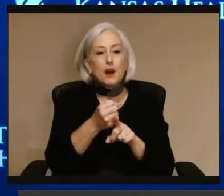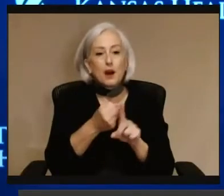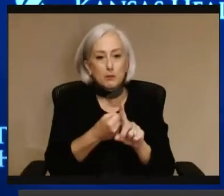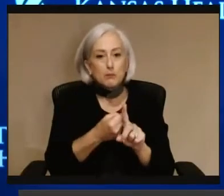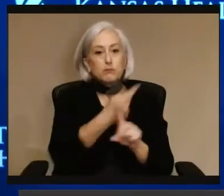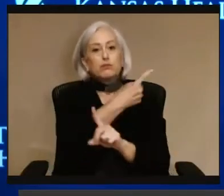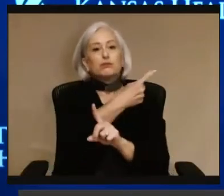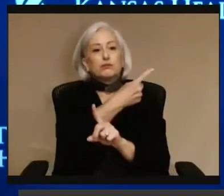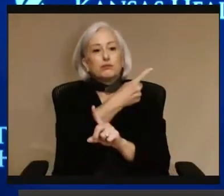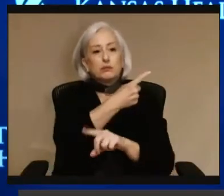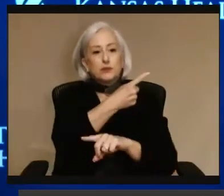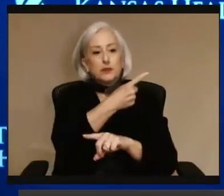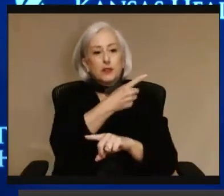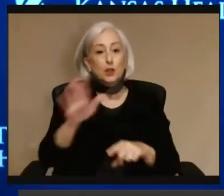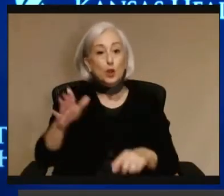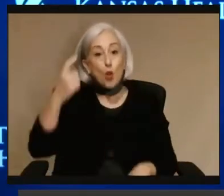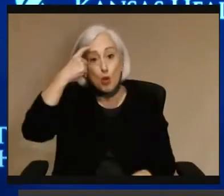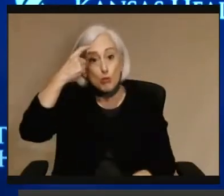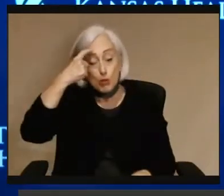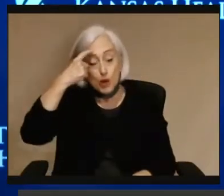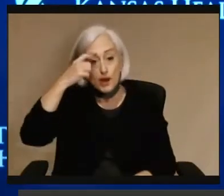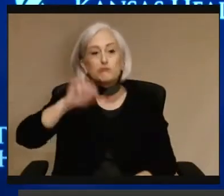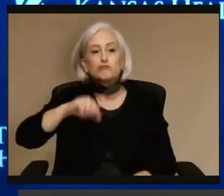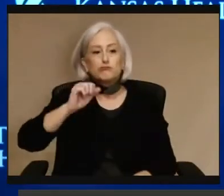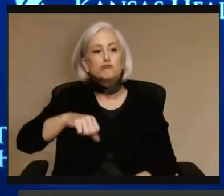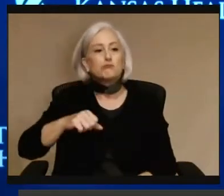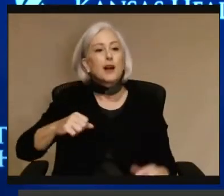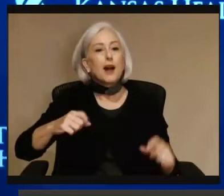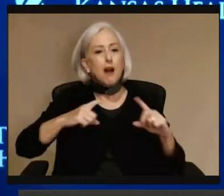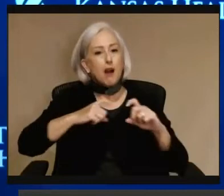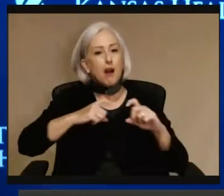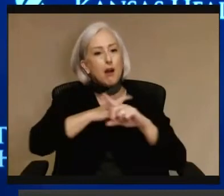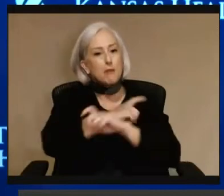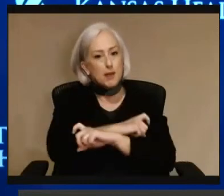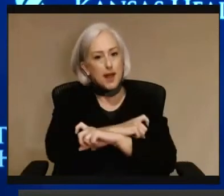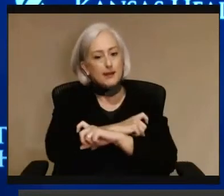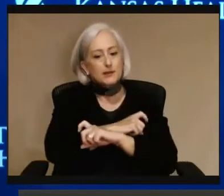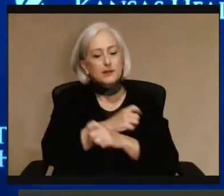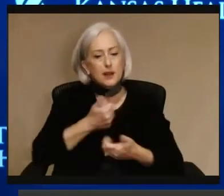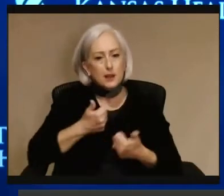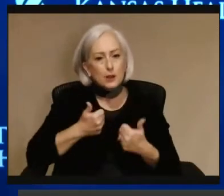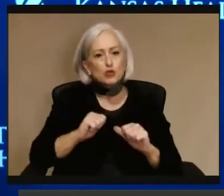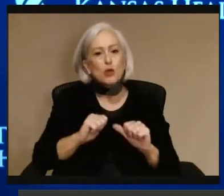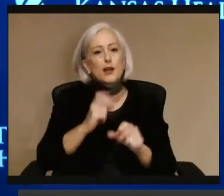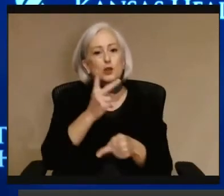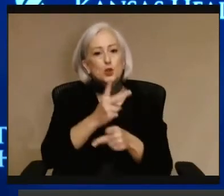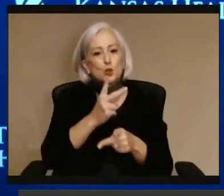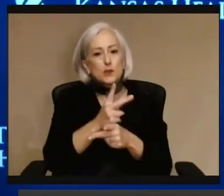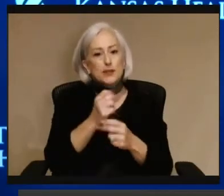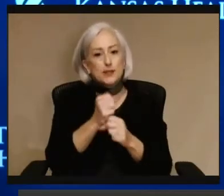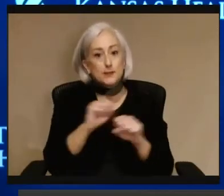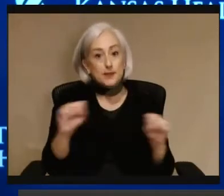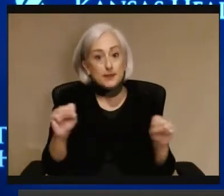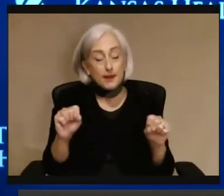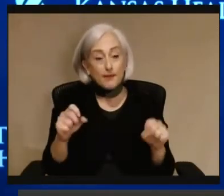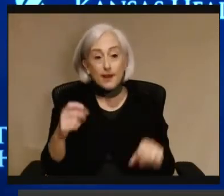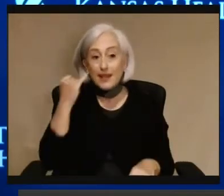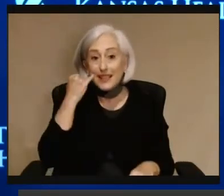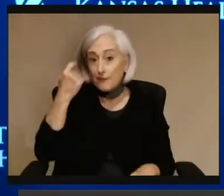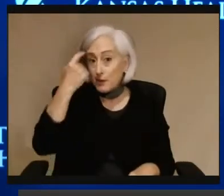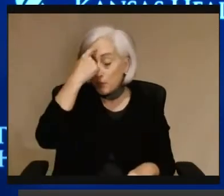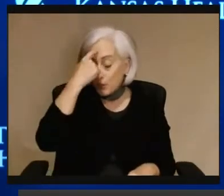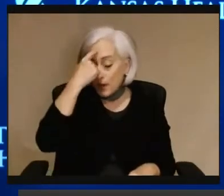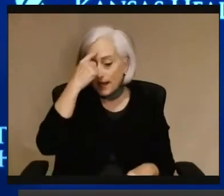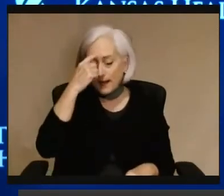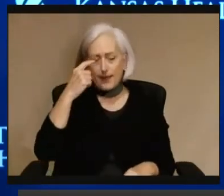extraordinarily complex, but it works by pairing things and trying to keep us safe. And so when it sees us not able to enjoy things that we